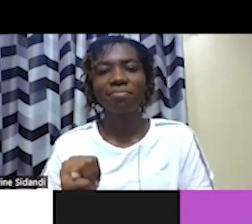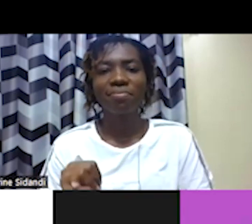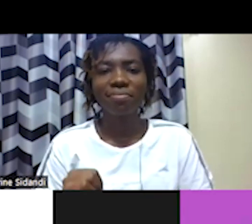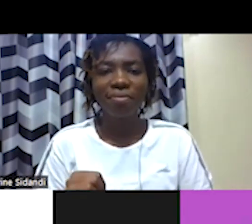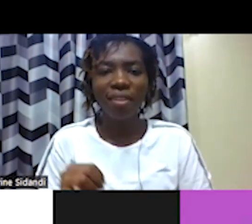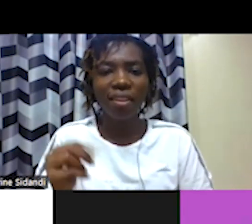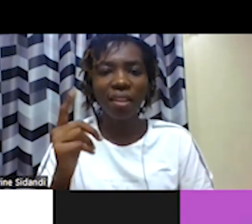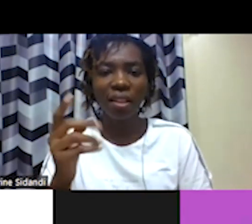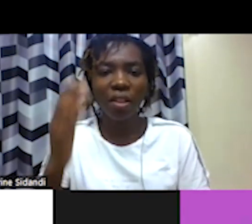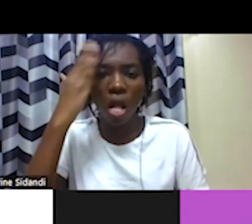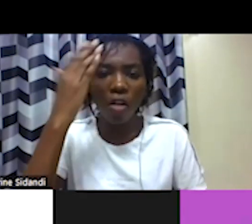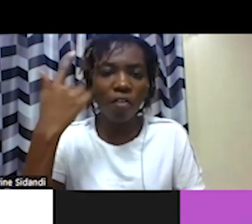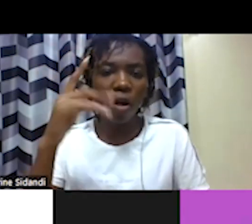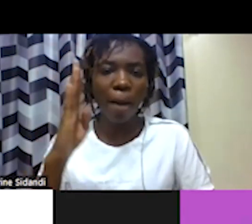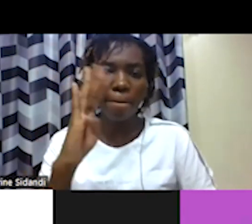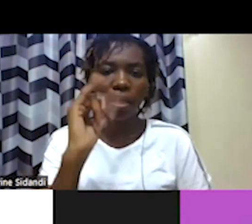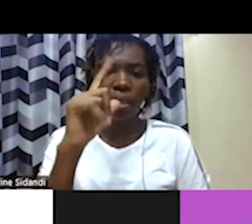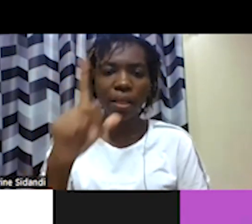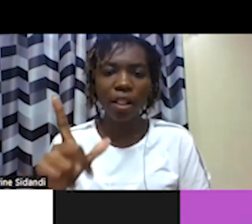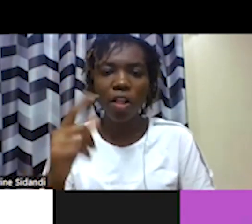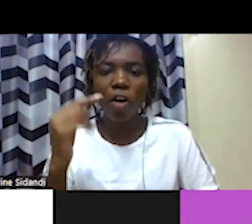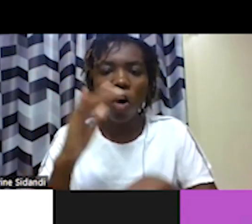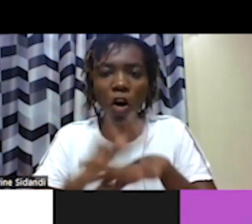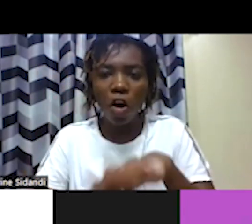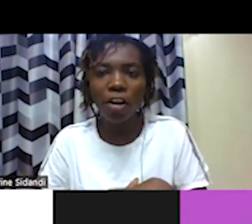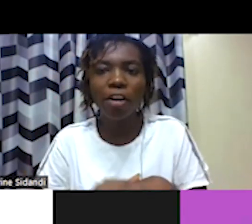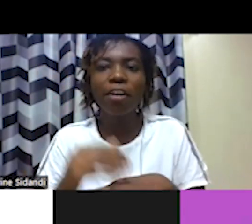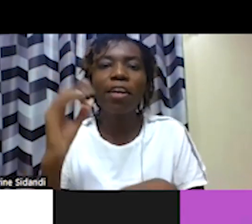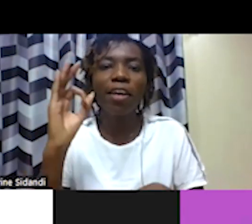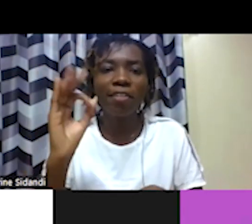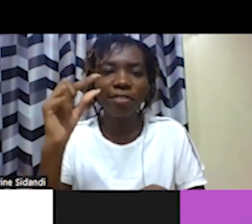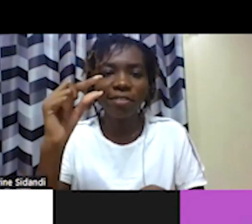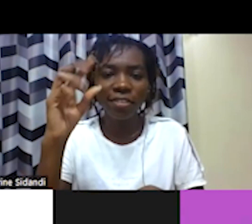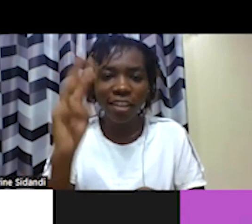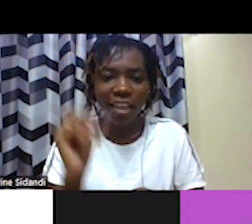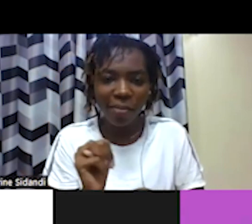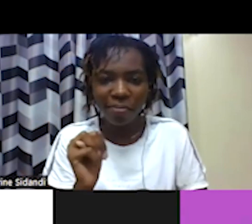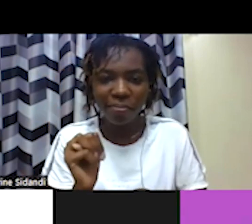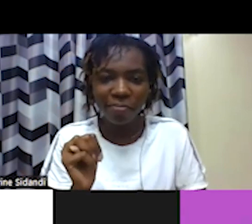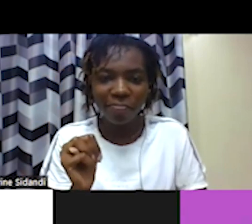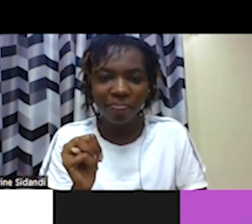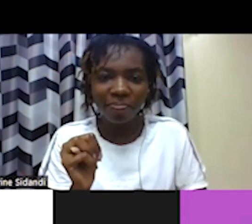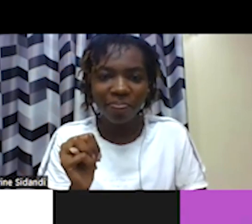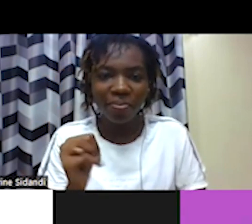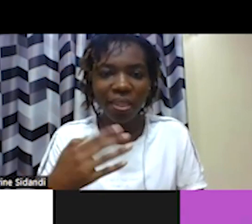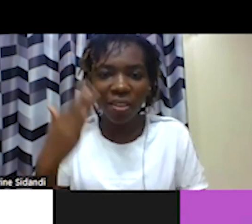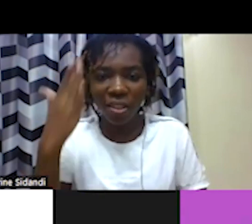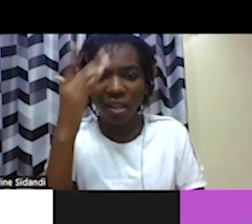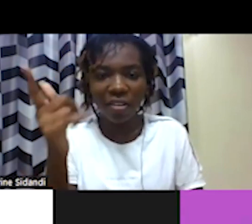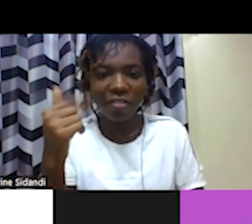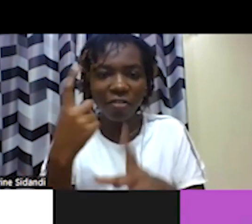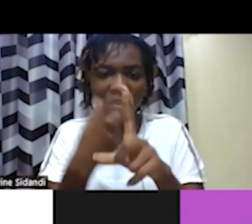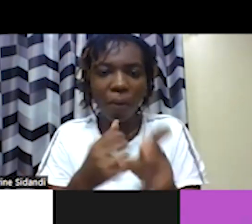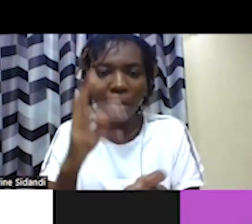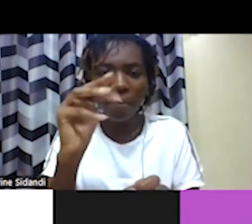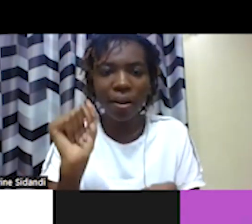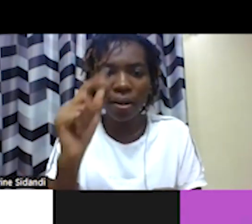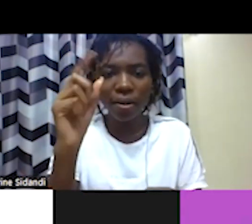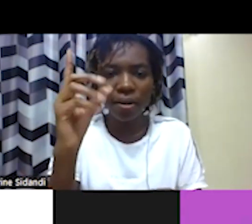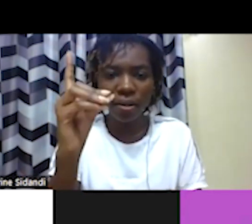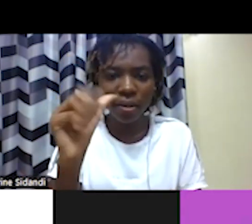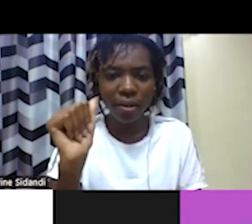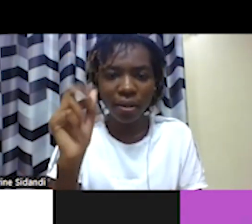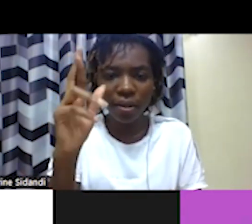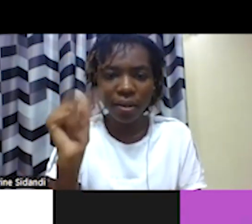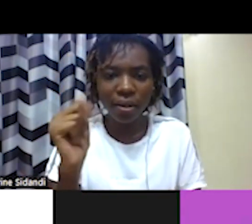bill on female genital mutilation. I know her from Madaraka. Yes, schooled with